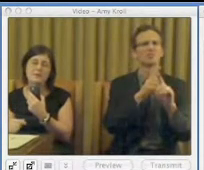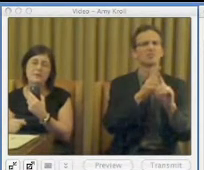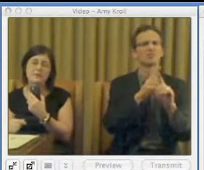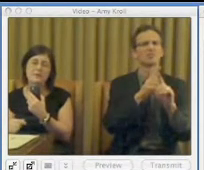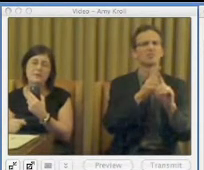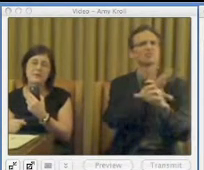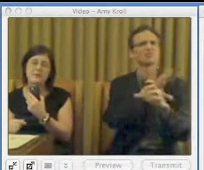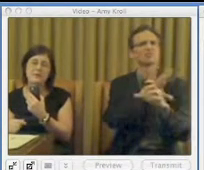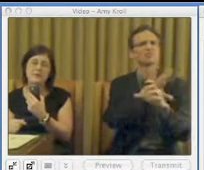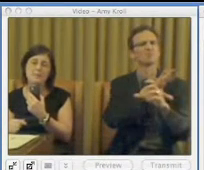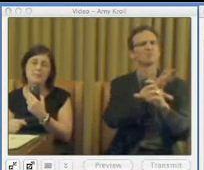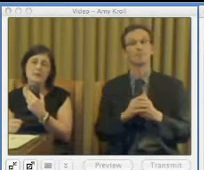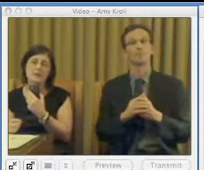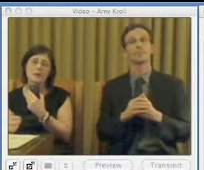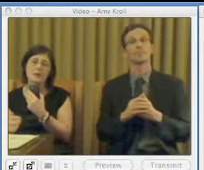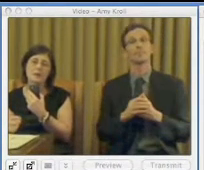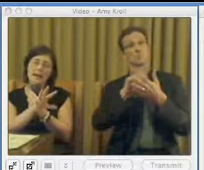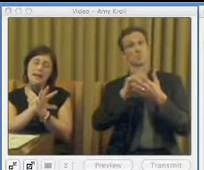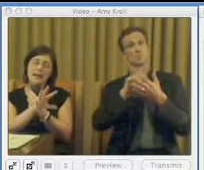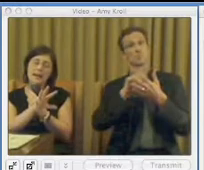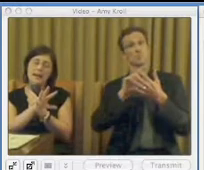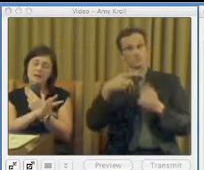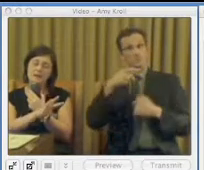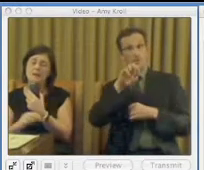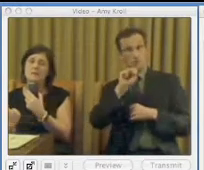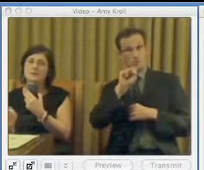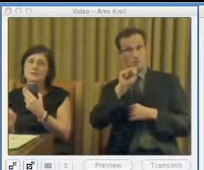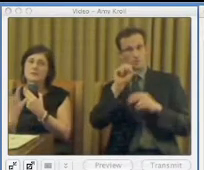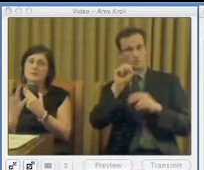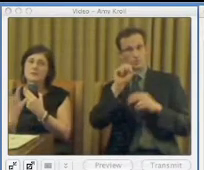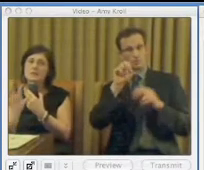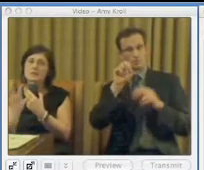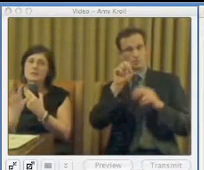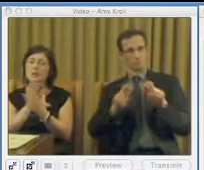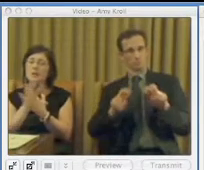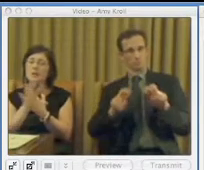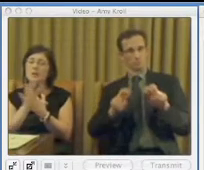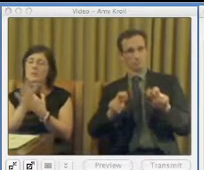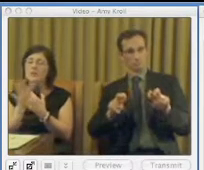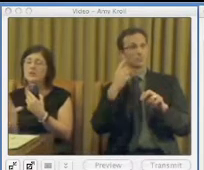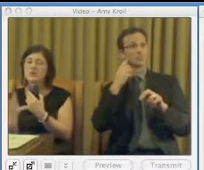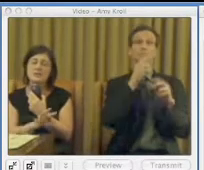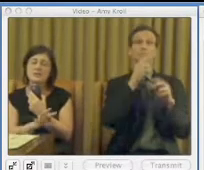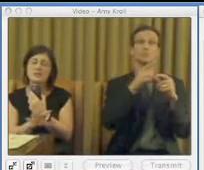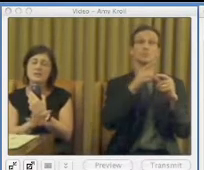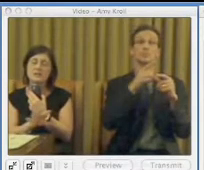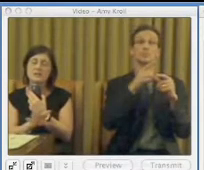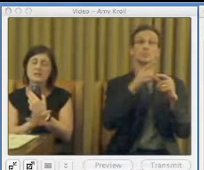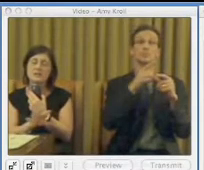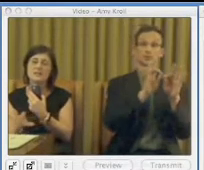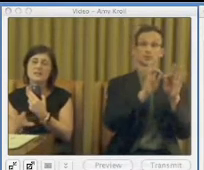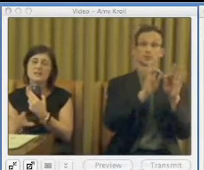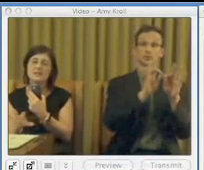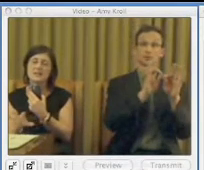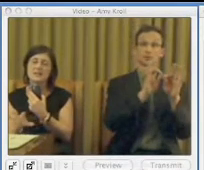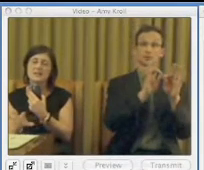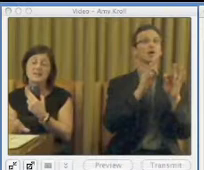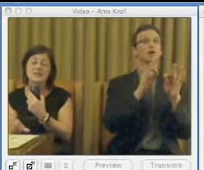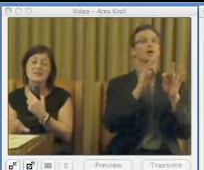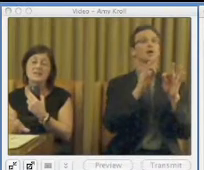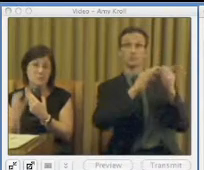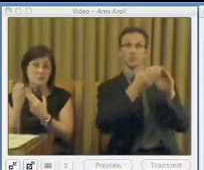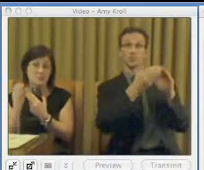place? So when we look at these parameters, the spoken languages, you can see how community interpreting